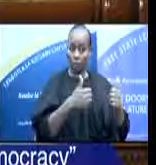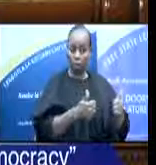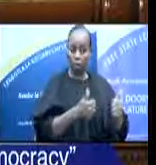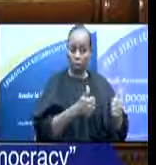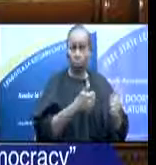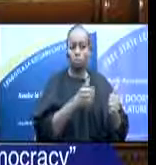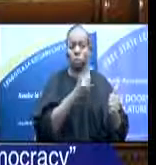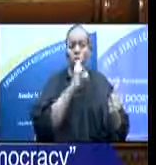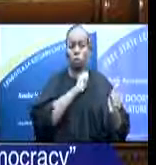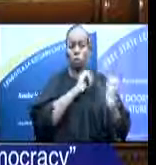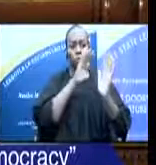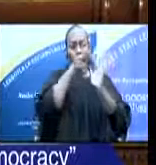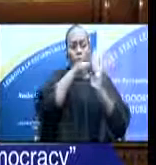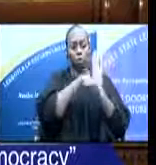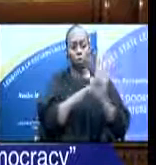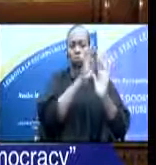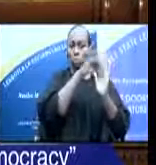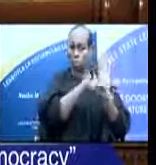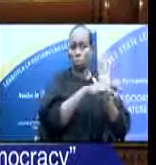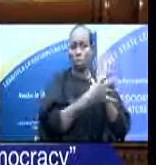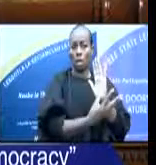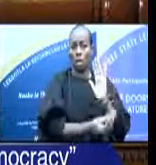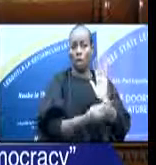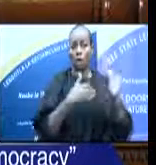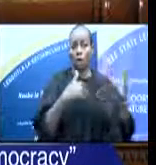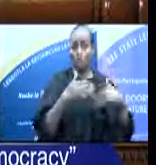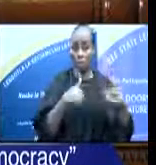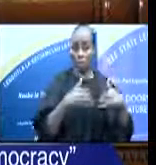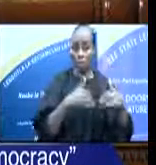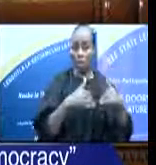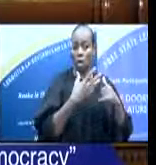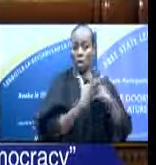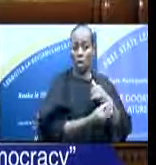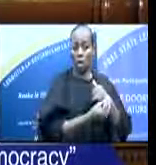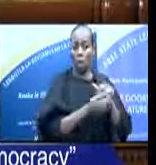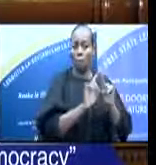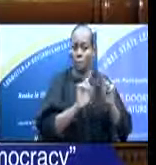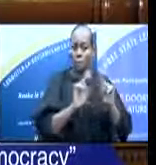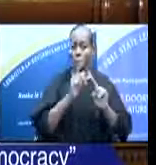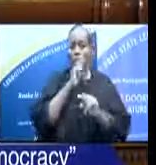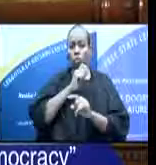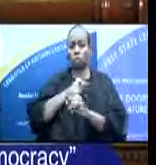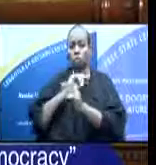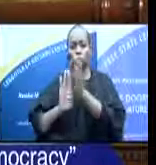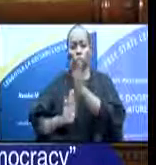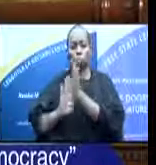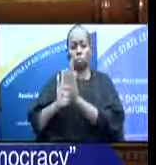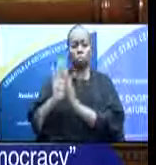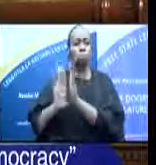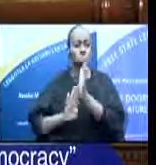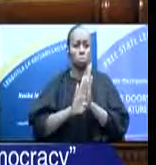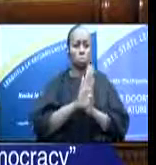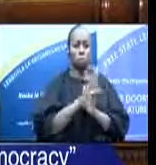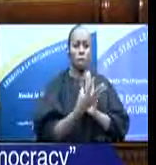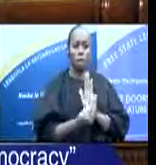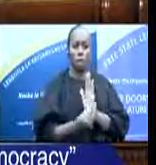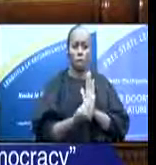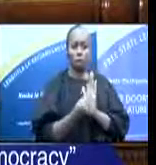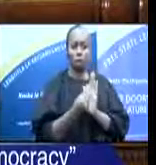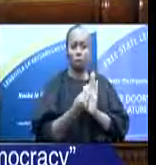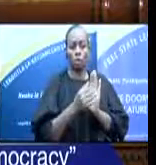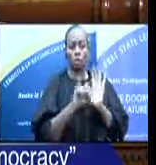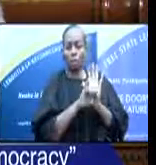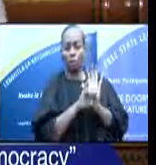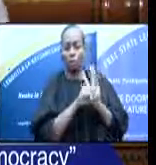management salaries in the past 4 years under administration, but there's an increase, a steady but noticeable increase in